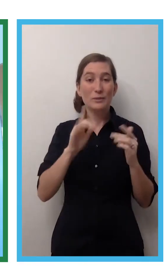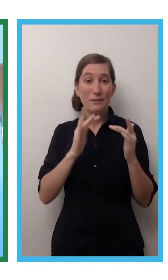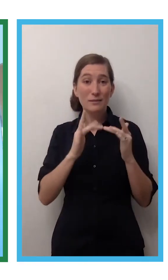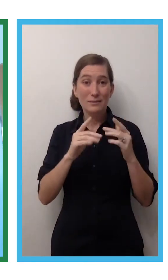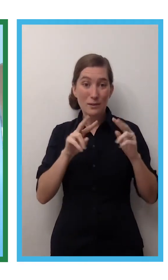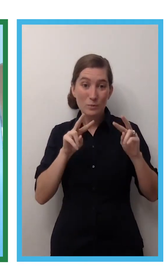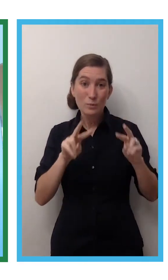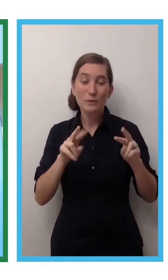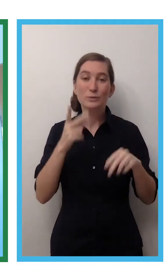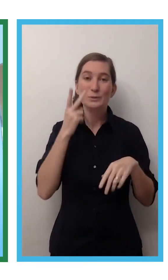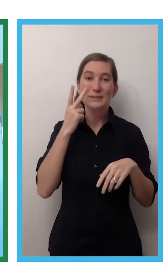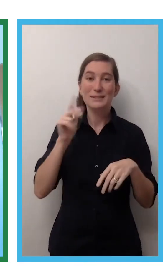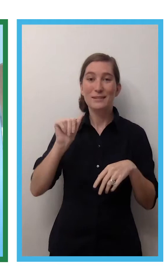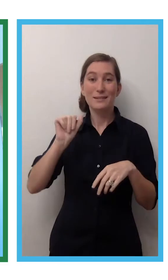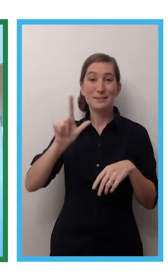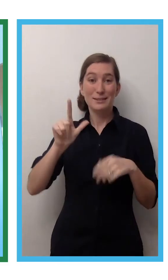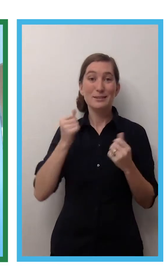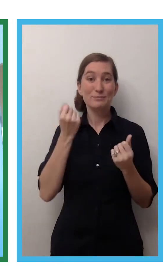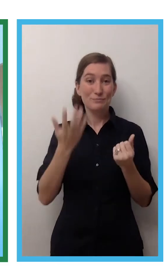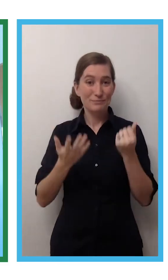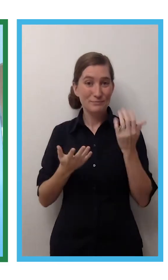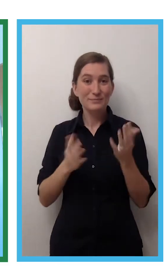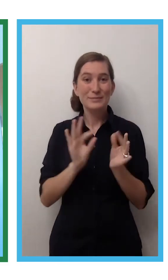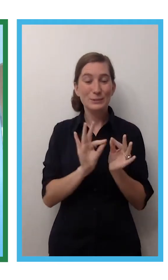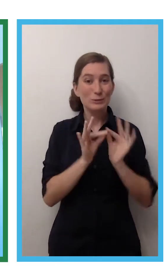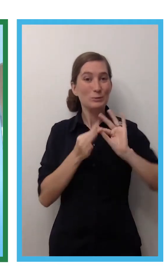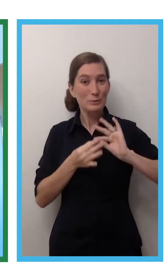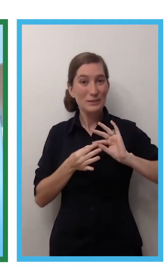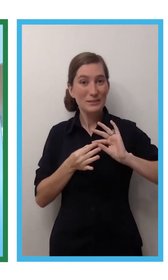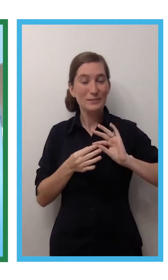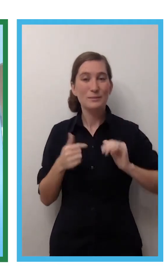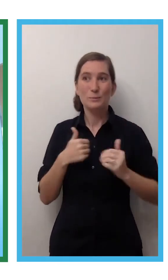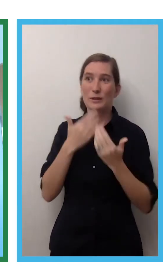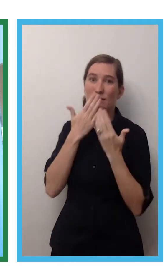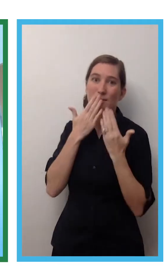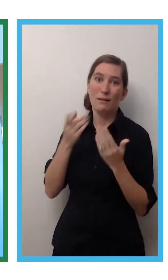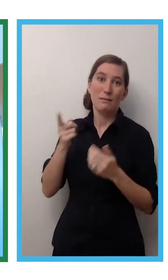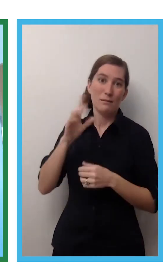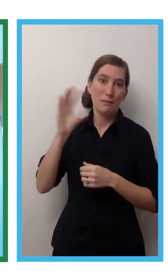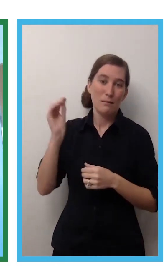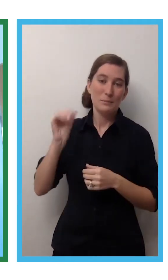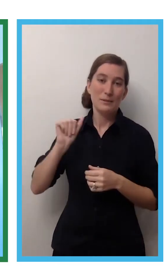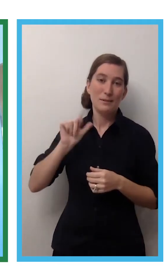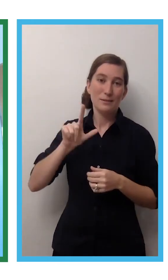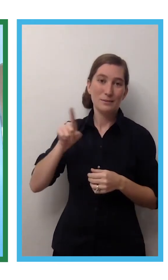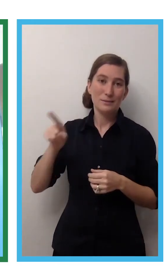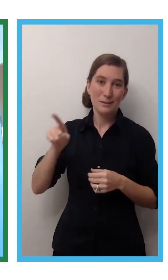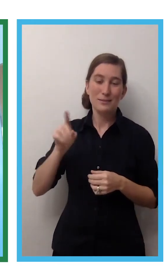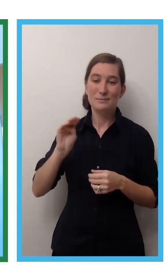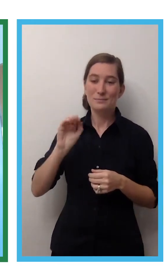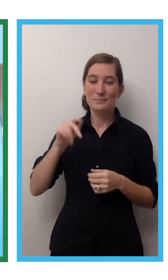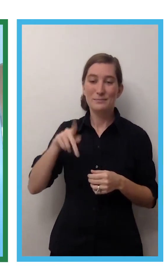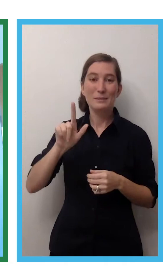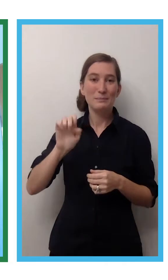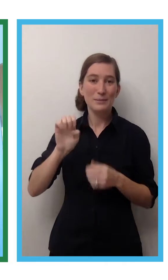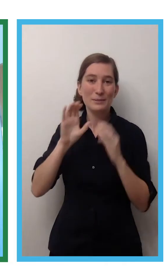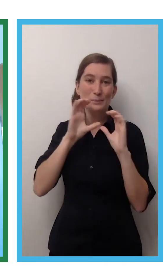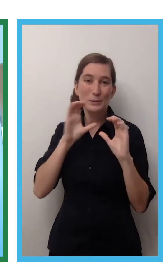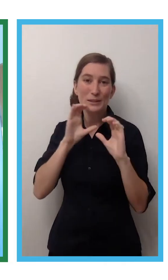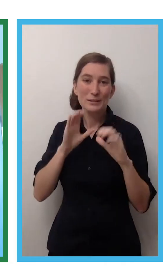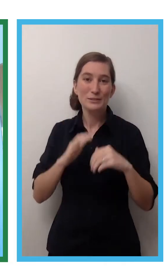Maple Communications. And so we're really happy to be able to walk our talk and do business with our diverse suppliers with